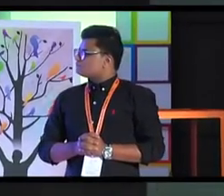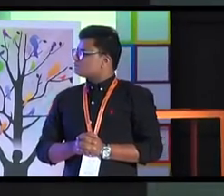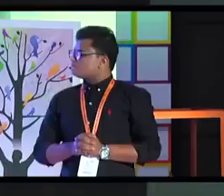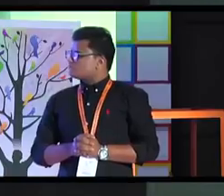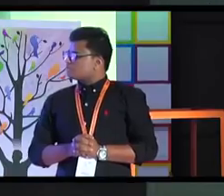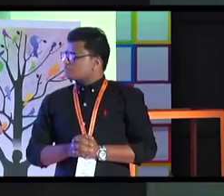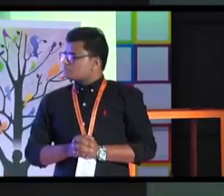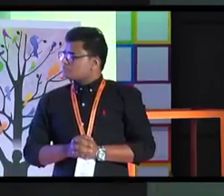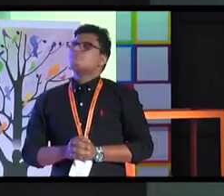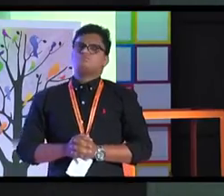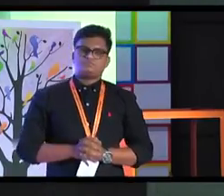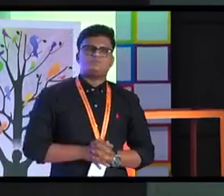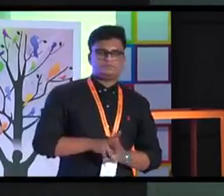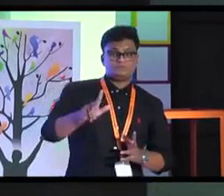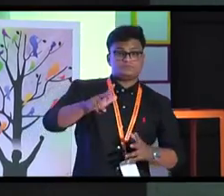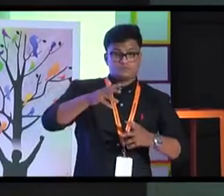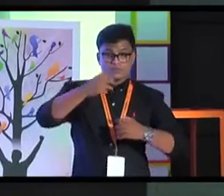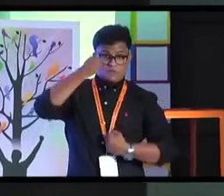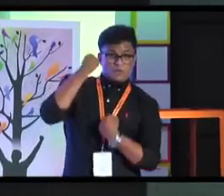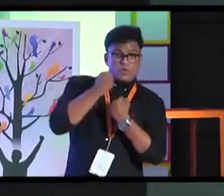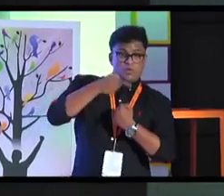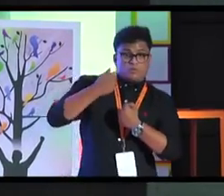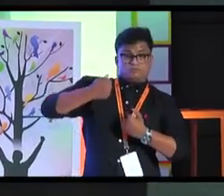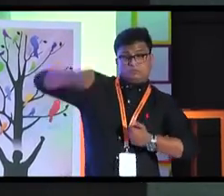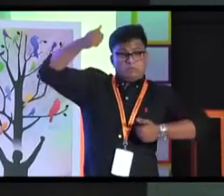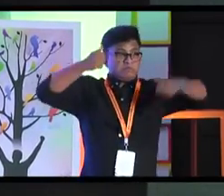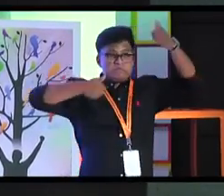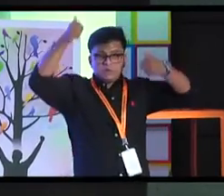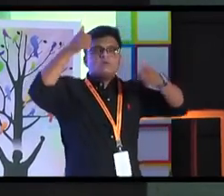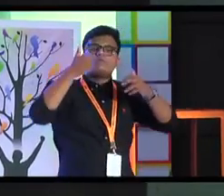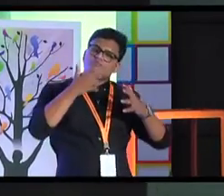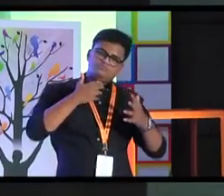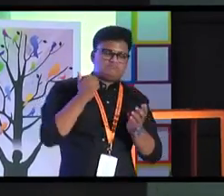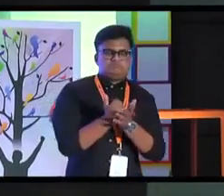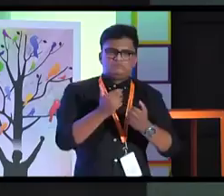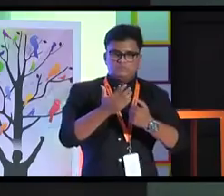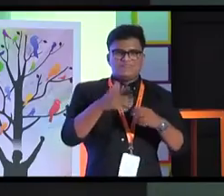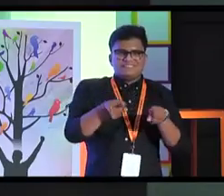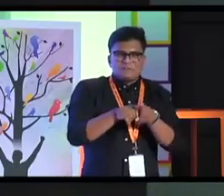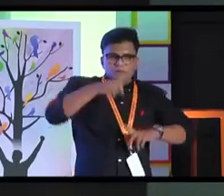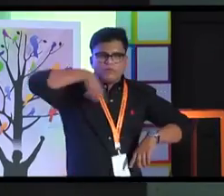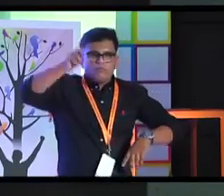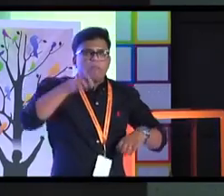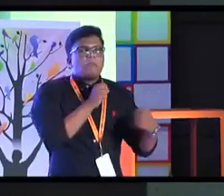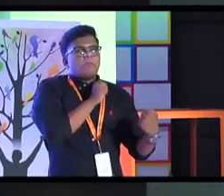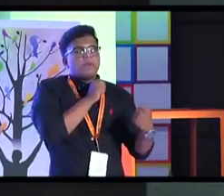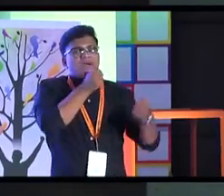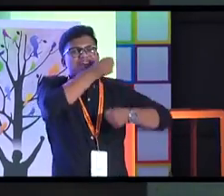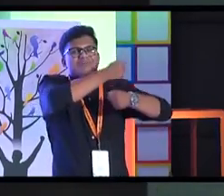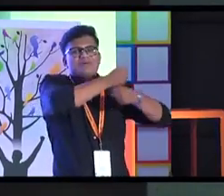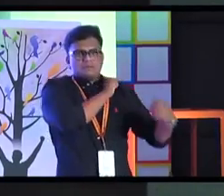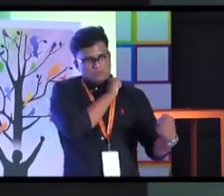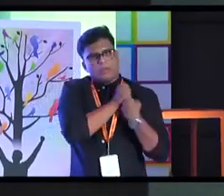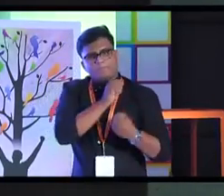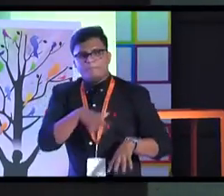you have to have top-down support. So we do advocacy with not only, as you saw, with the government of India, but also with corporations,